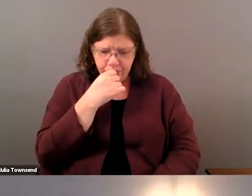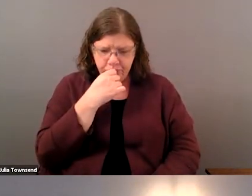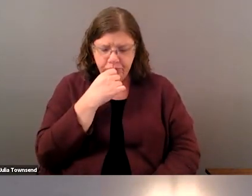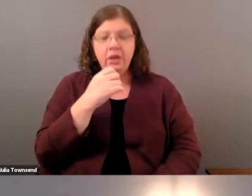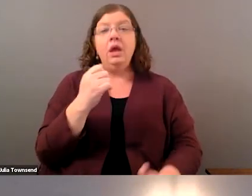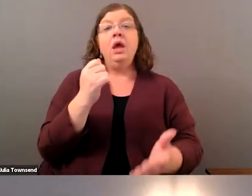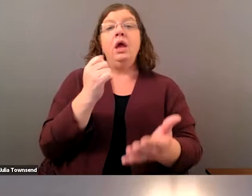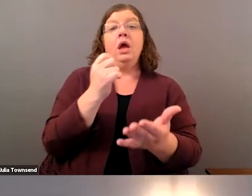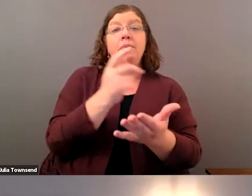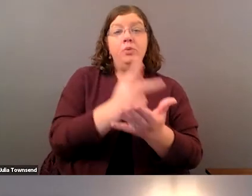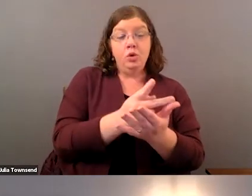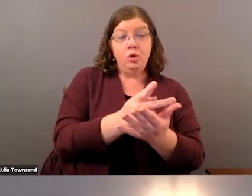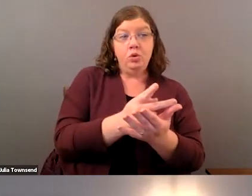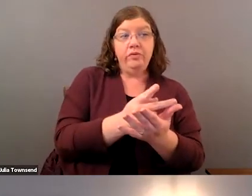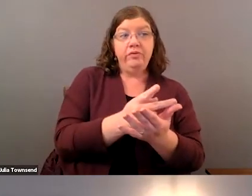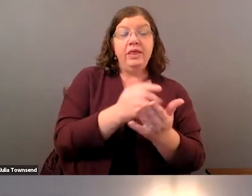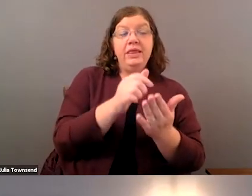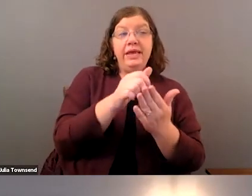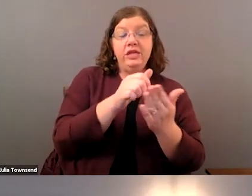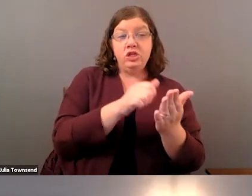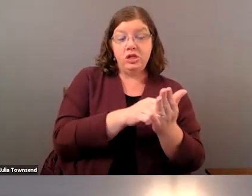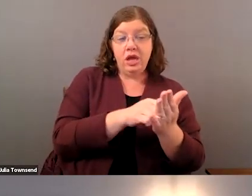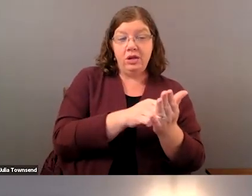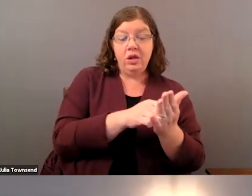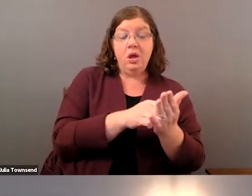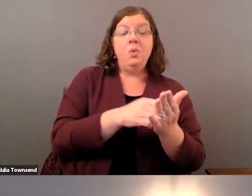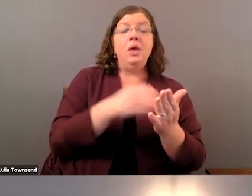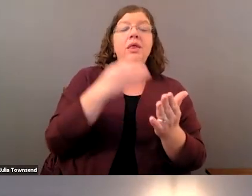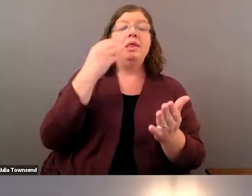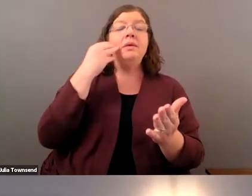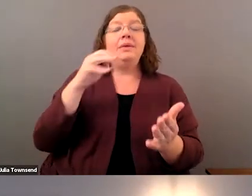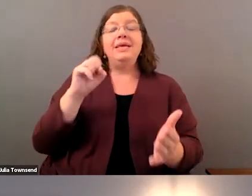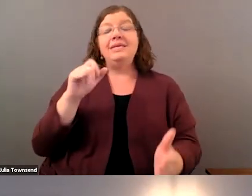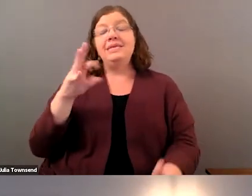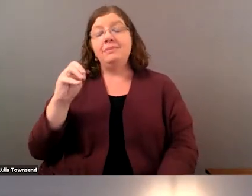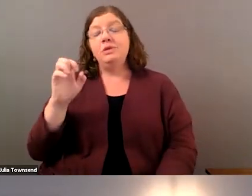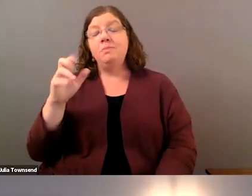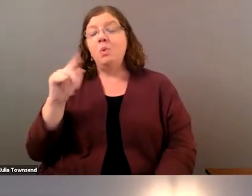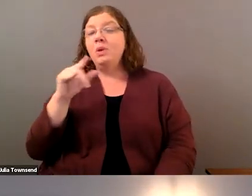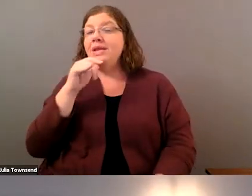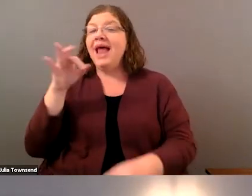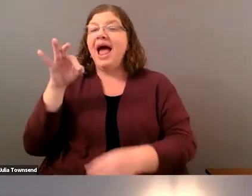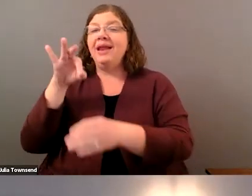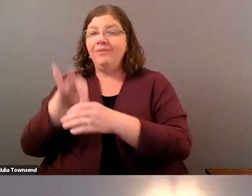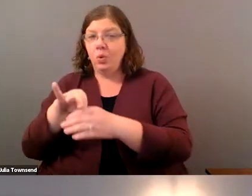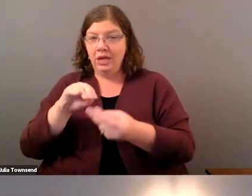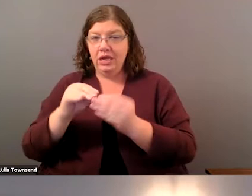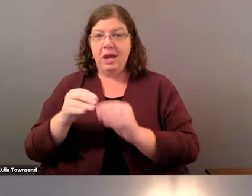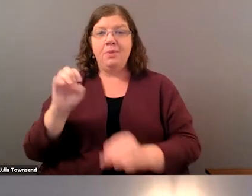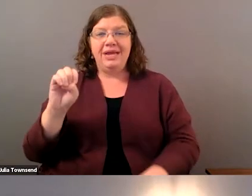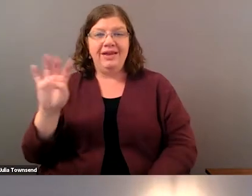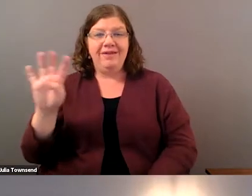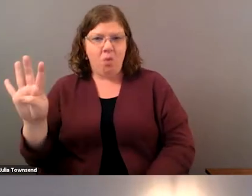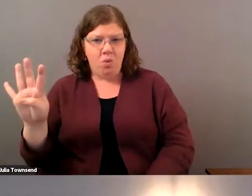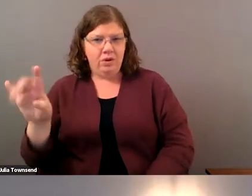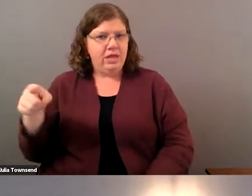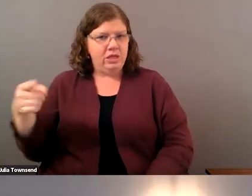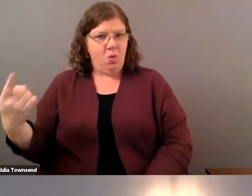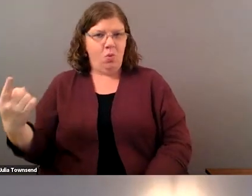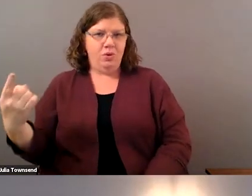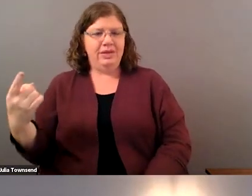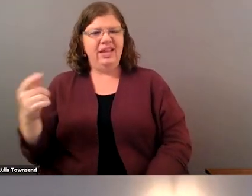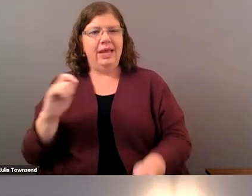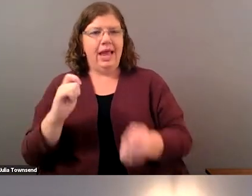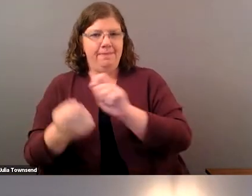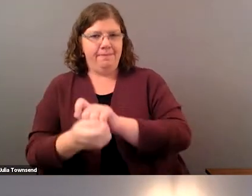Approve the consent agenda with Ms. Sims Moten not being able to vote on E4. So that's the only